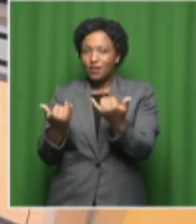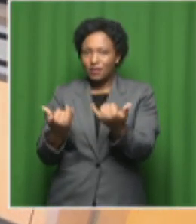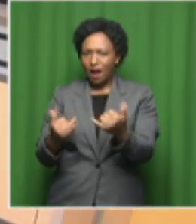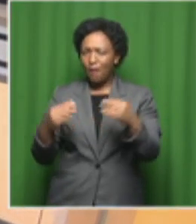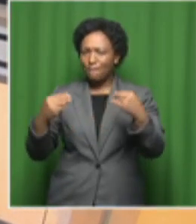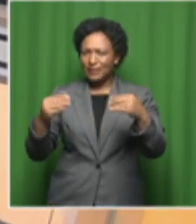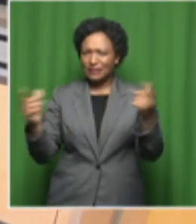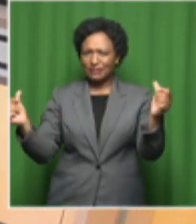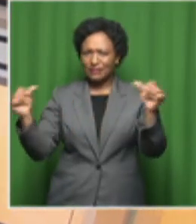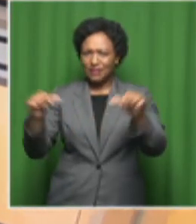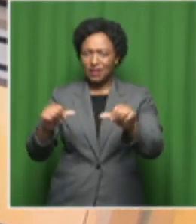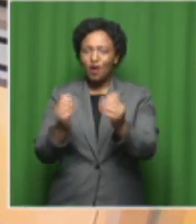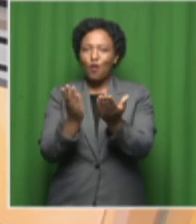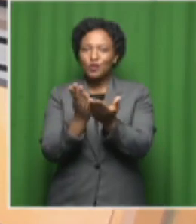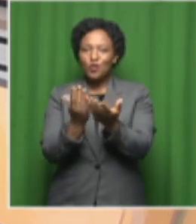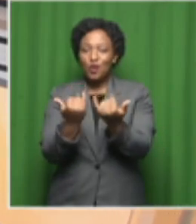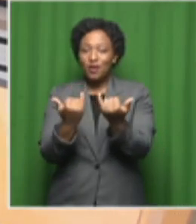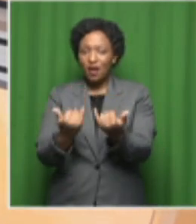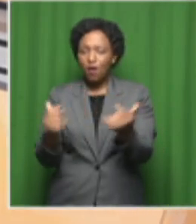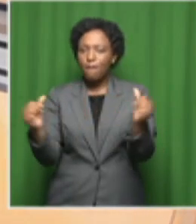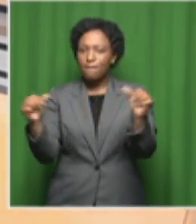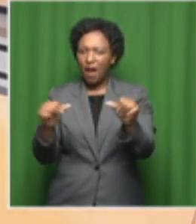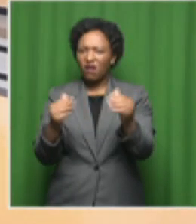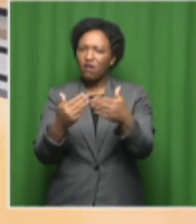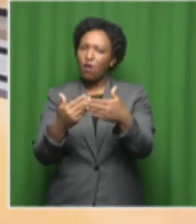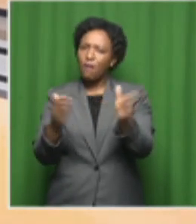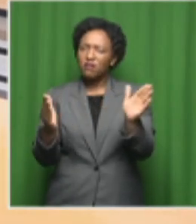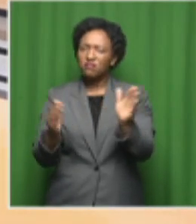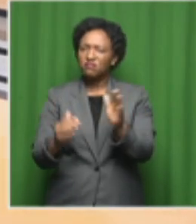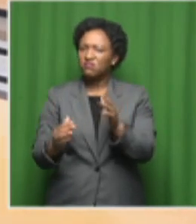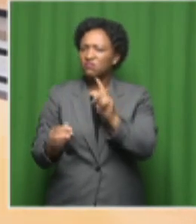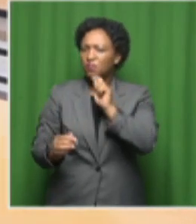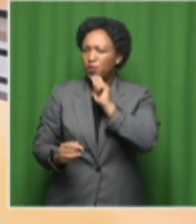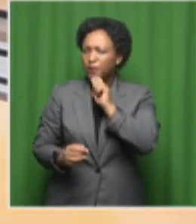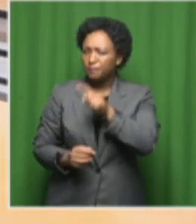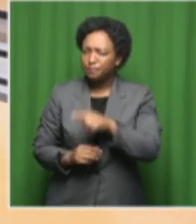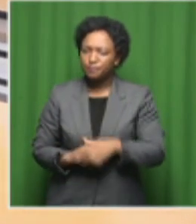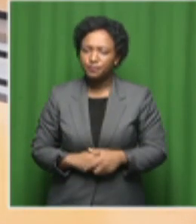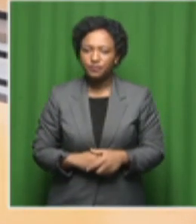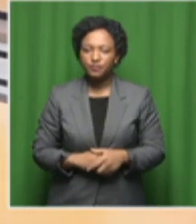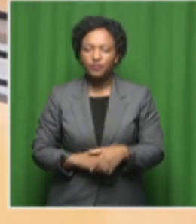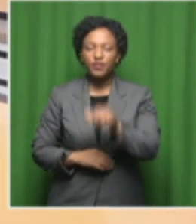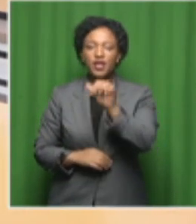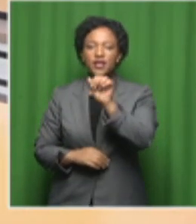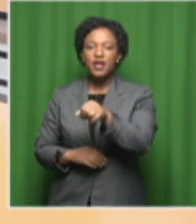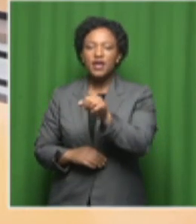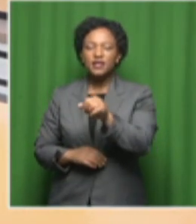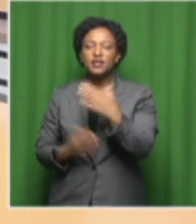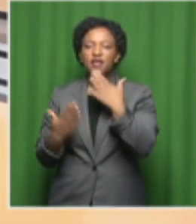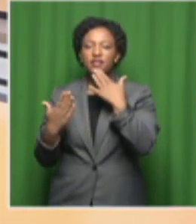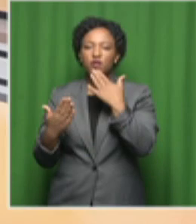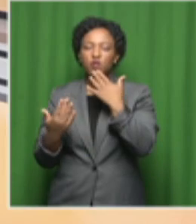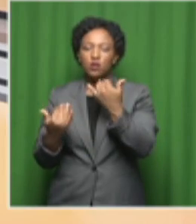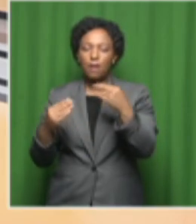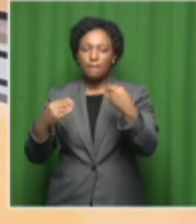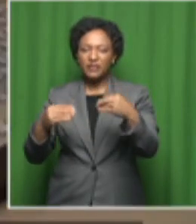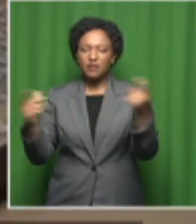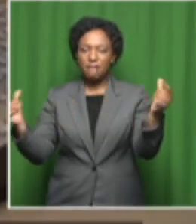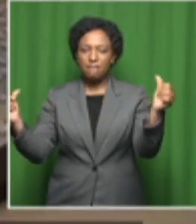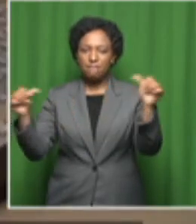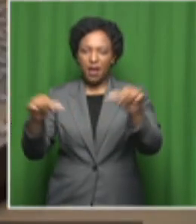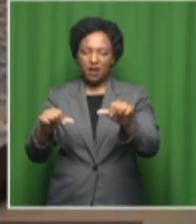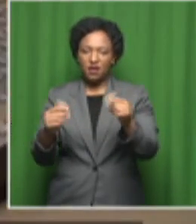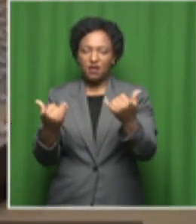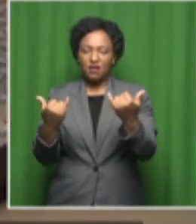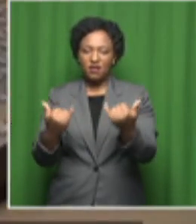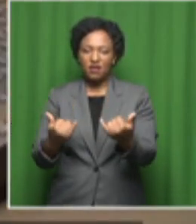Africa with schools now back in full force. How are we looking? Good morning. Yeah, thanks, Leanne. Back to business, you're right. Back to how we remember it as